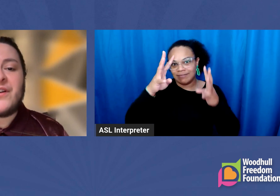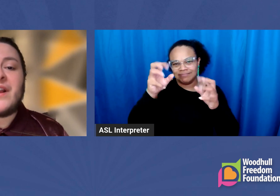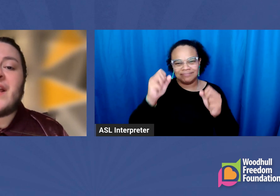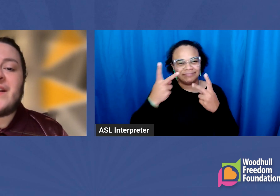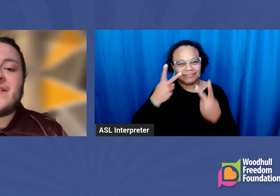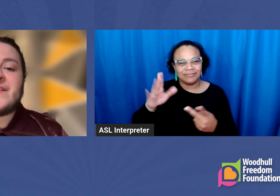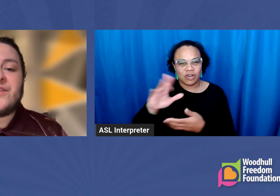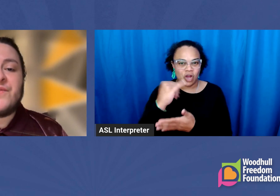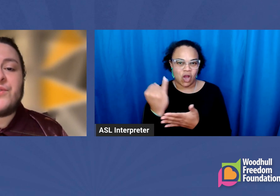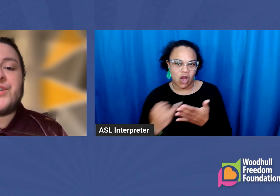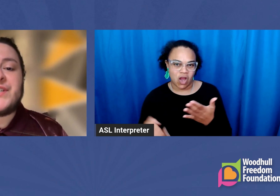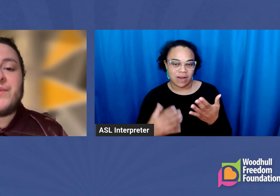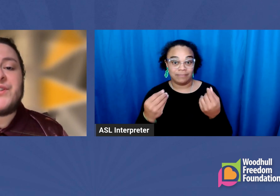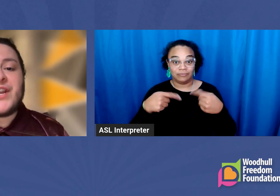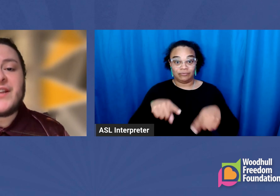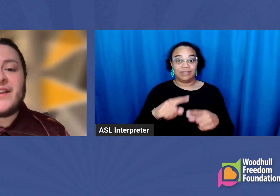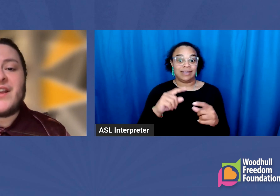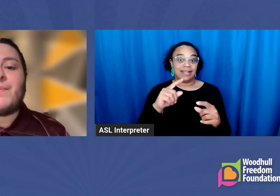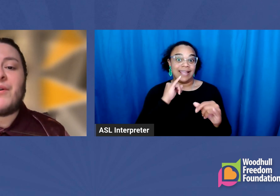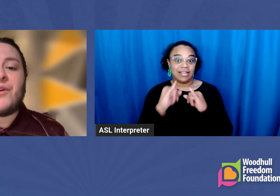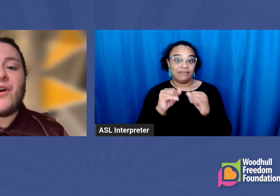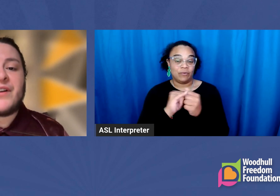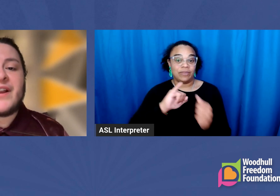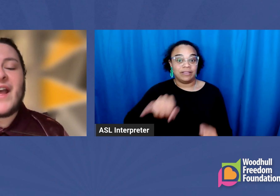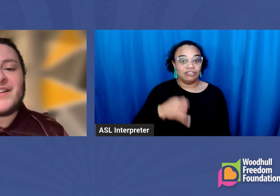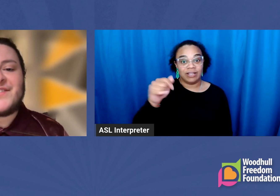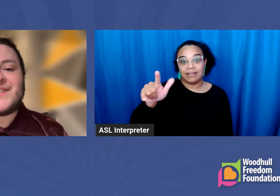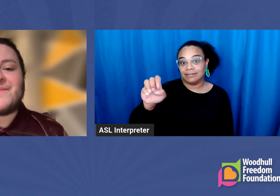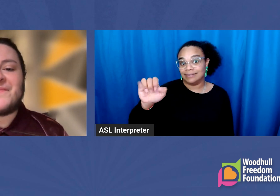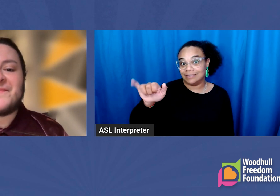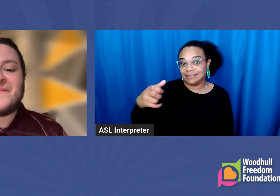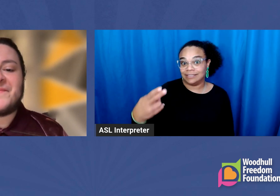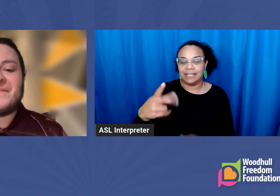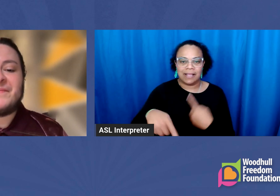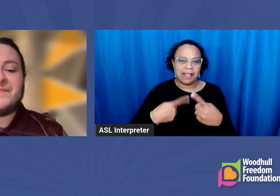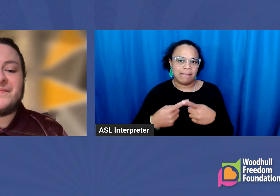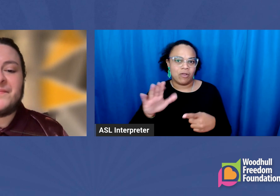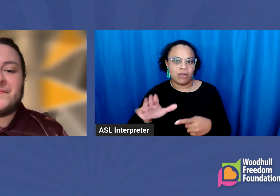collage art and in this interview she did with Jay Lee about her art and activism.